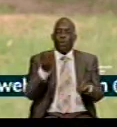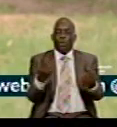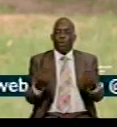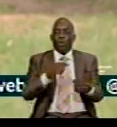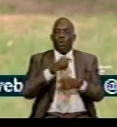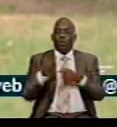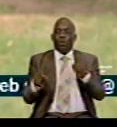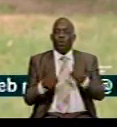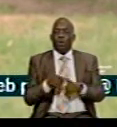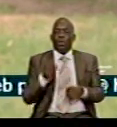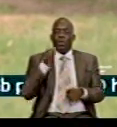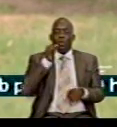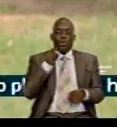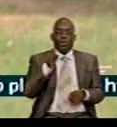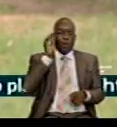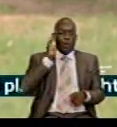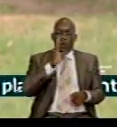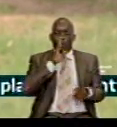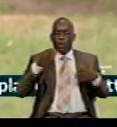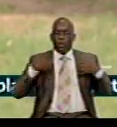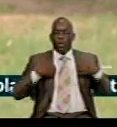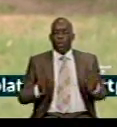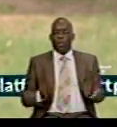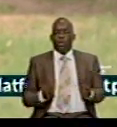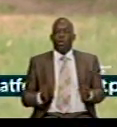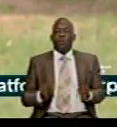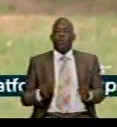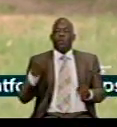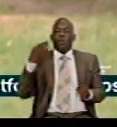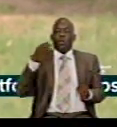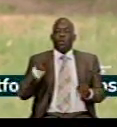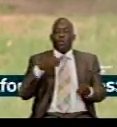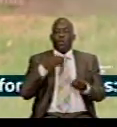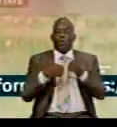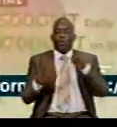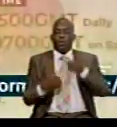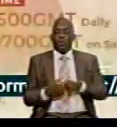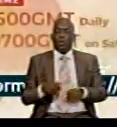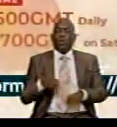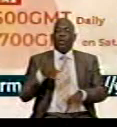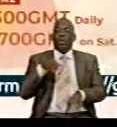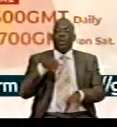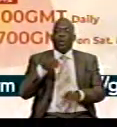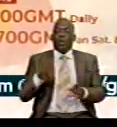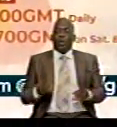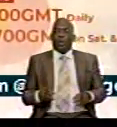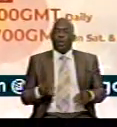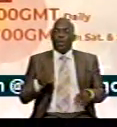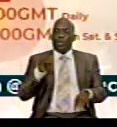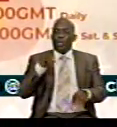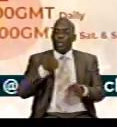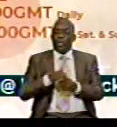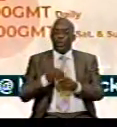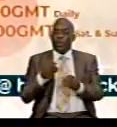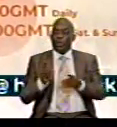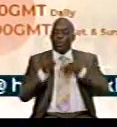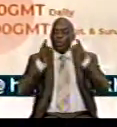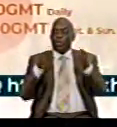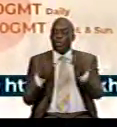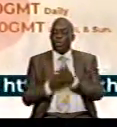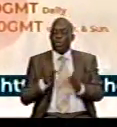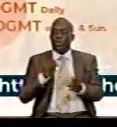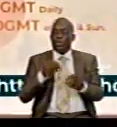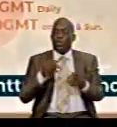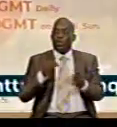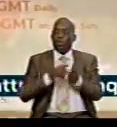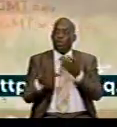problem. So during the Jalingo Crusade, on the second day of that Jalingo Crusade, as the